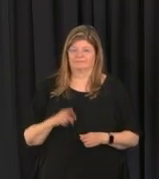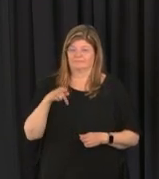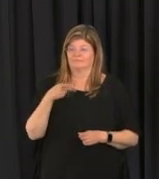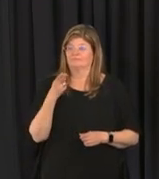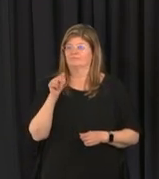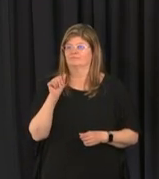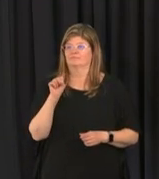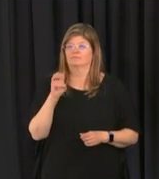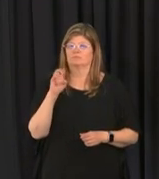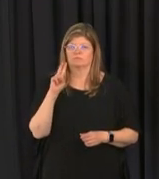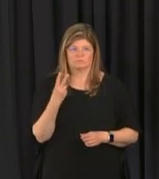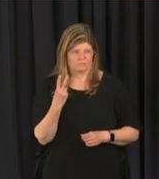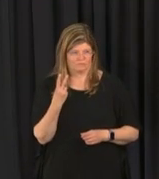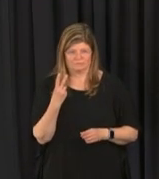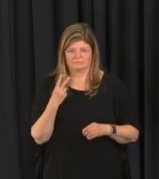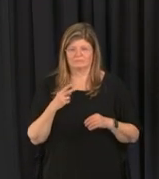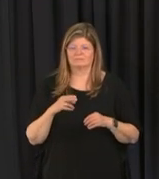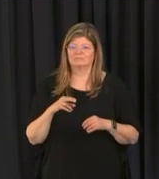restrictions.